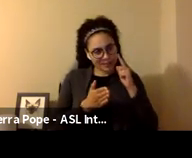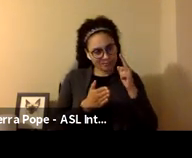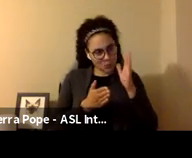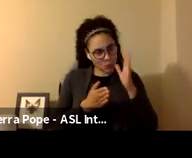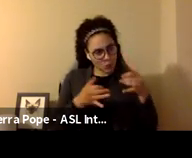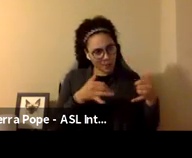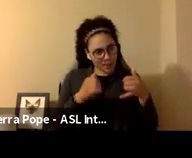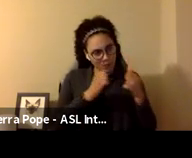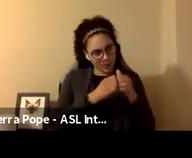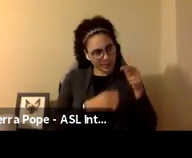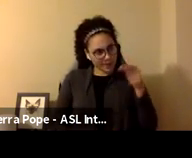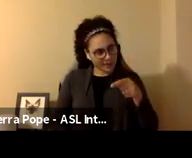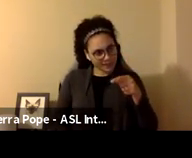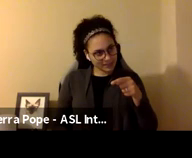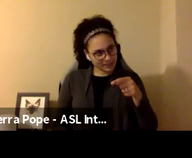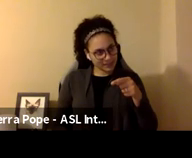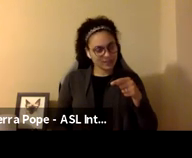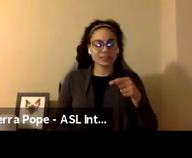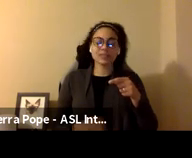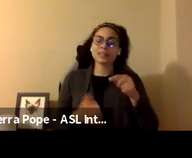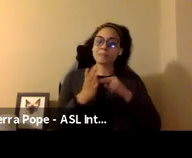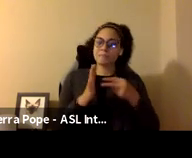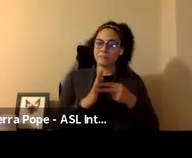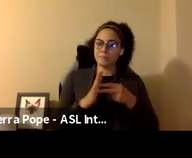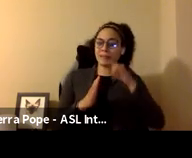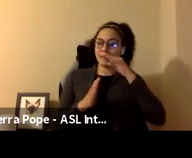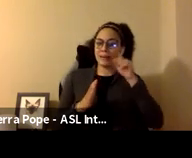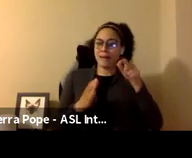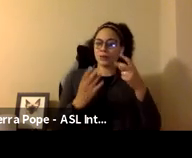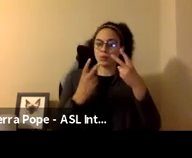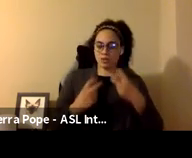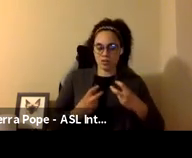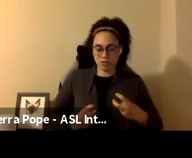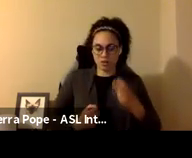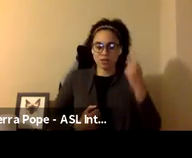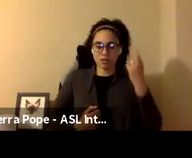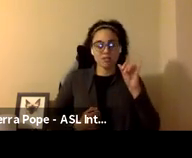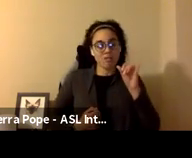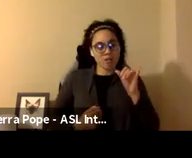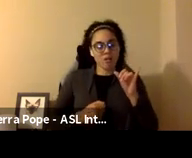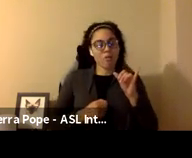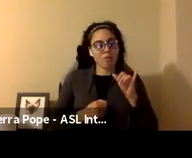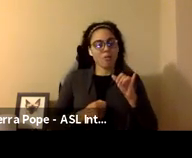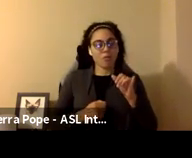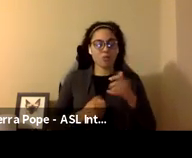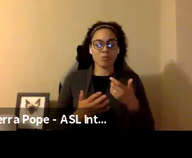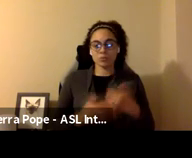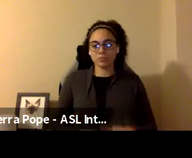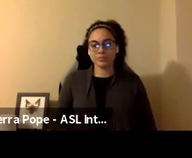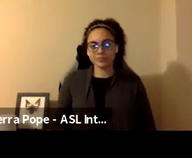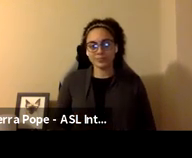can create curiosity for your child to start looking at that rather than you having to monitor it.